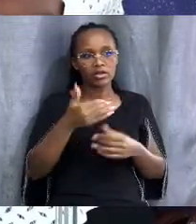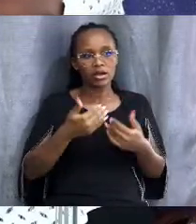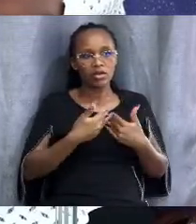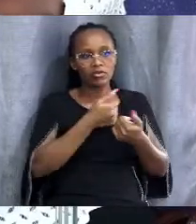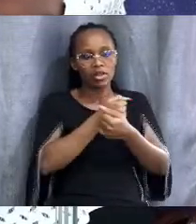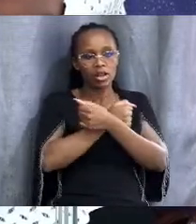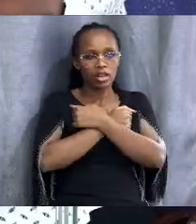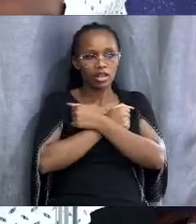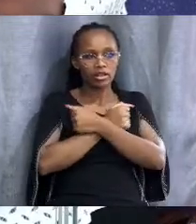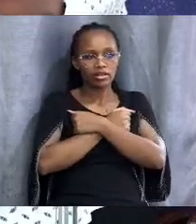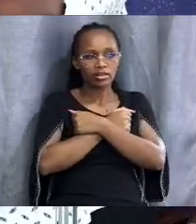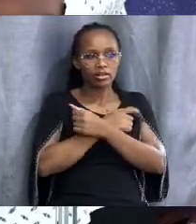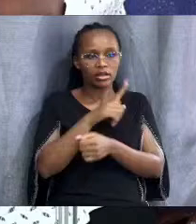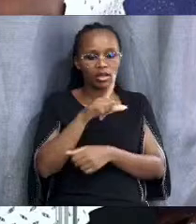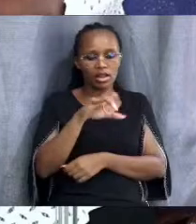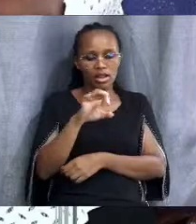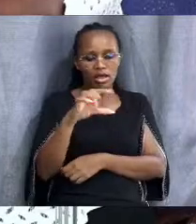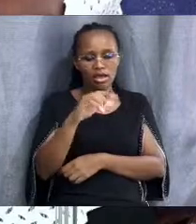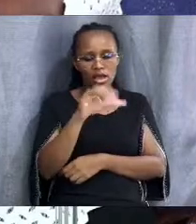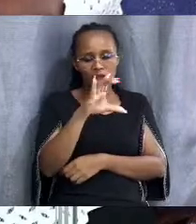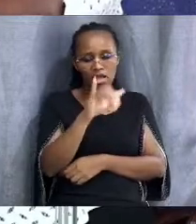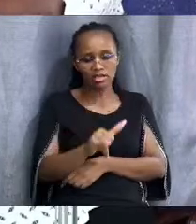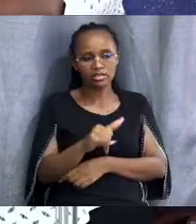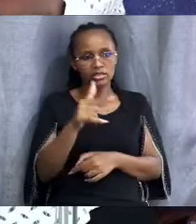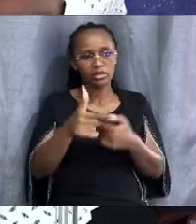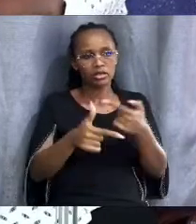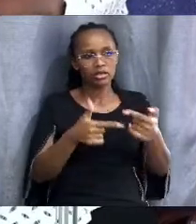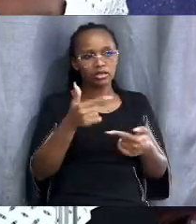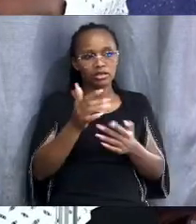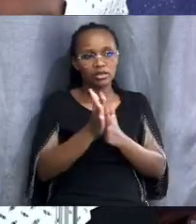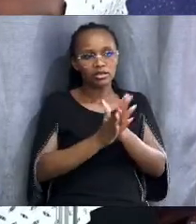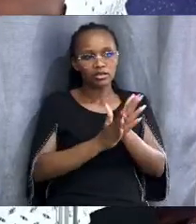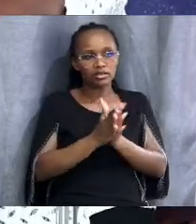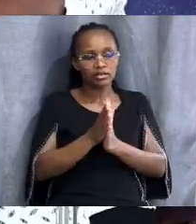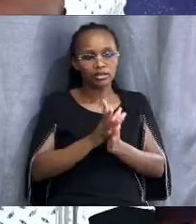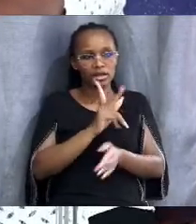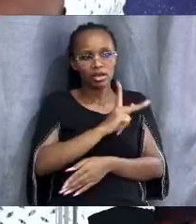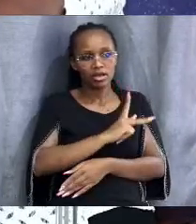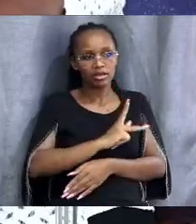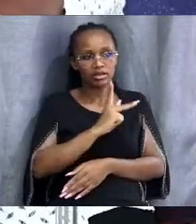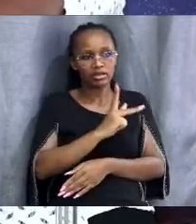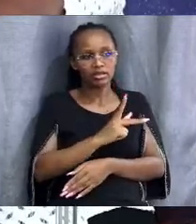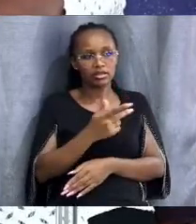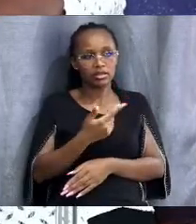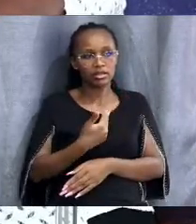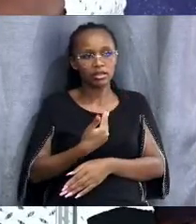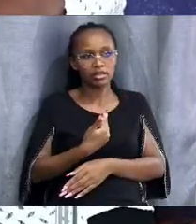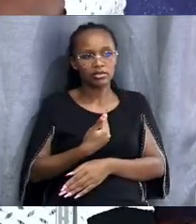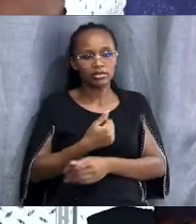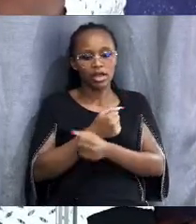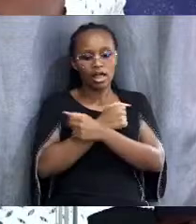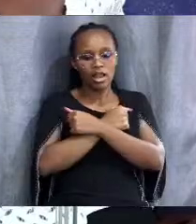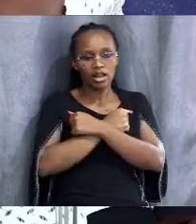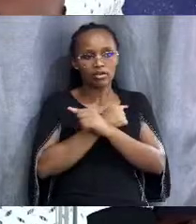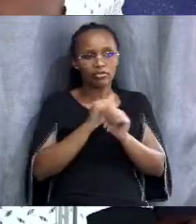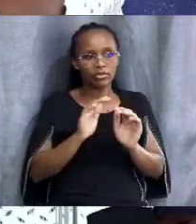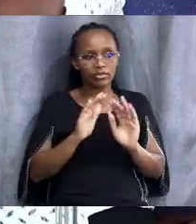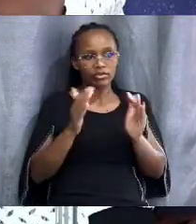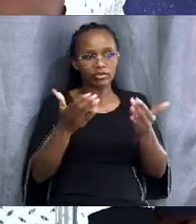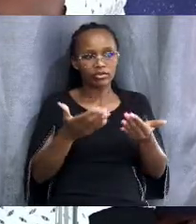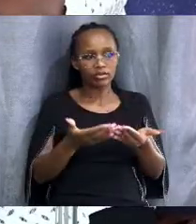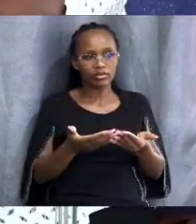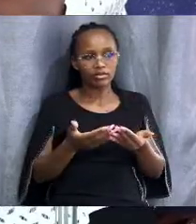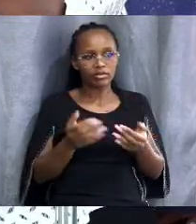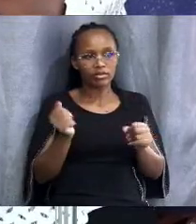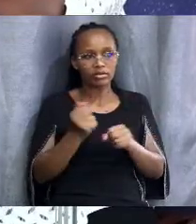you, and your legacy will continue to inspire kindness, empathy, and love in this world. Though